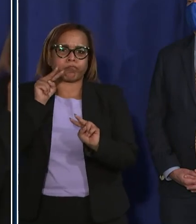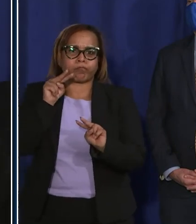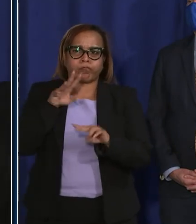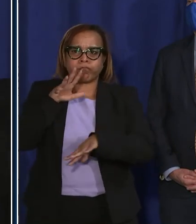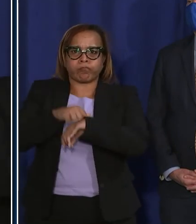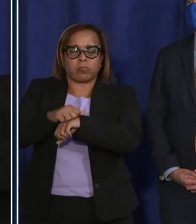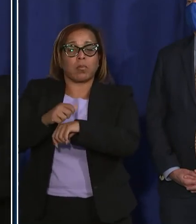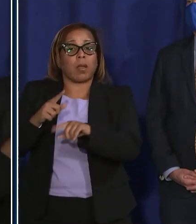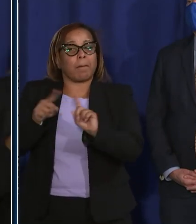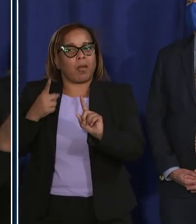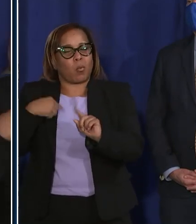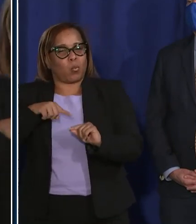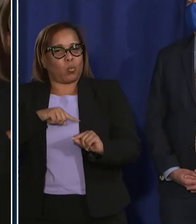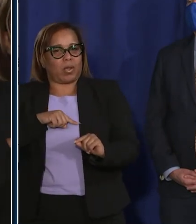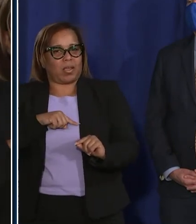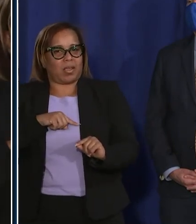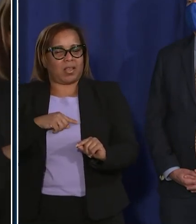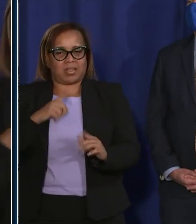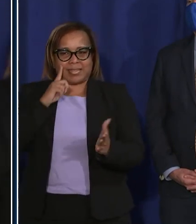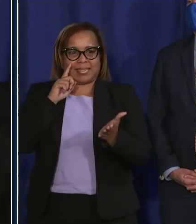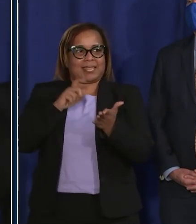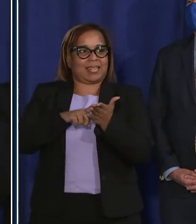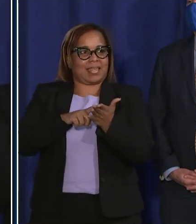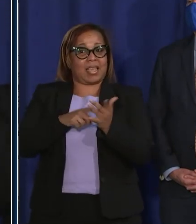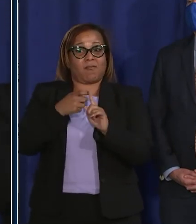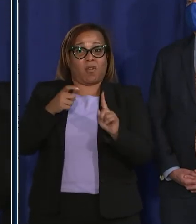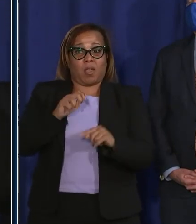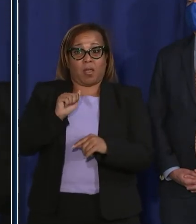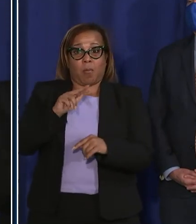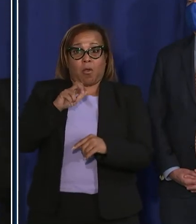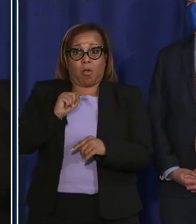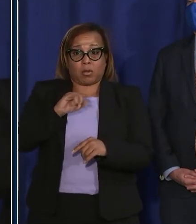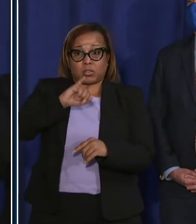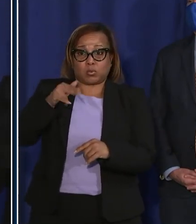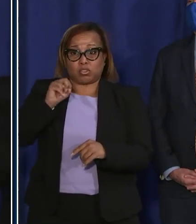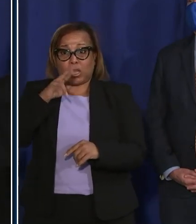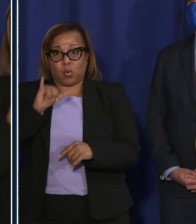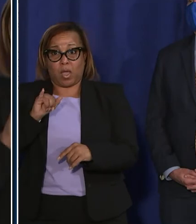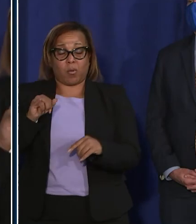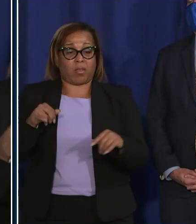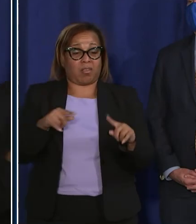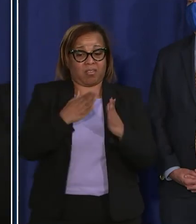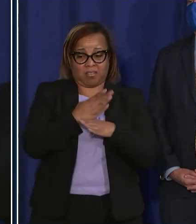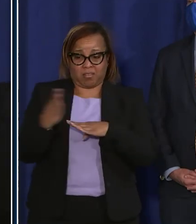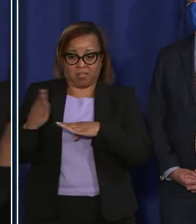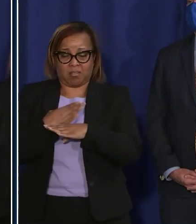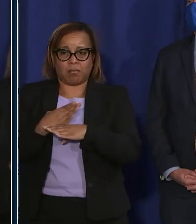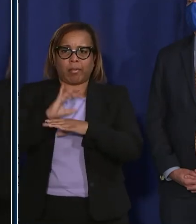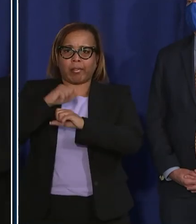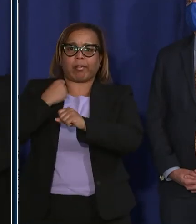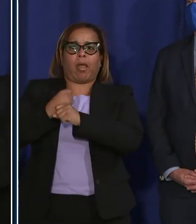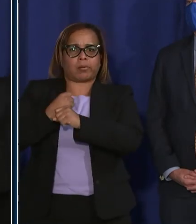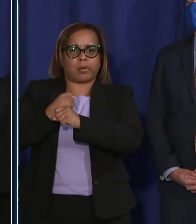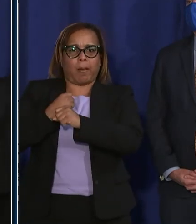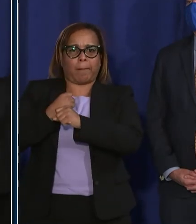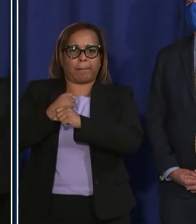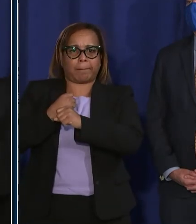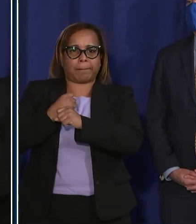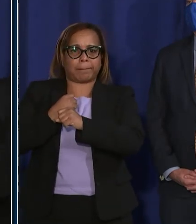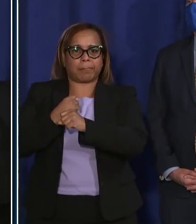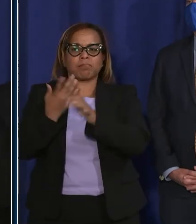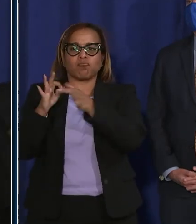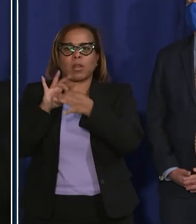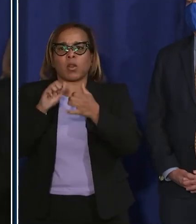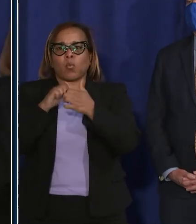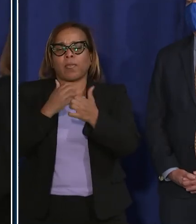but we see that from August to January is locked up primarily around